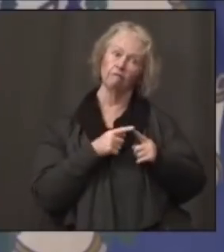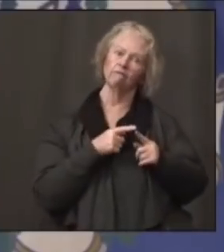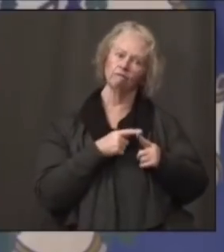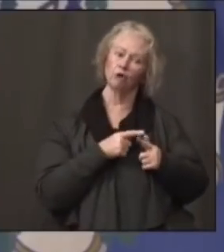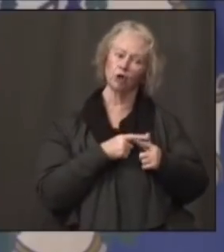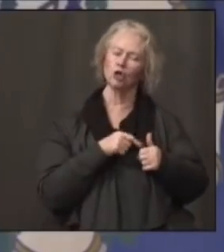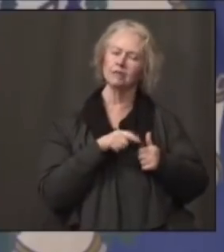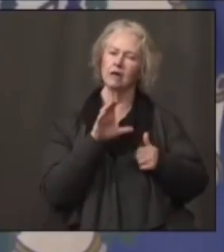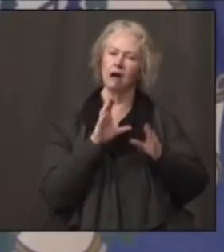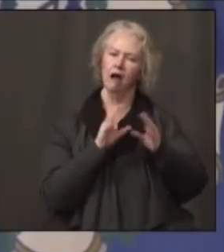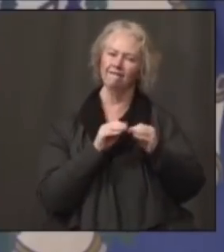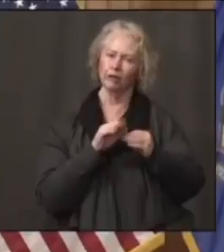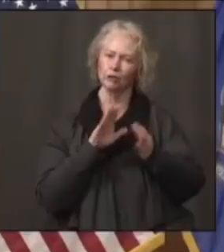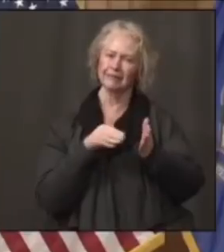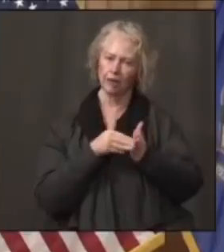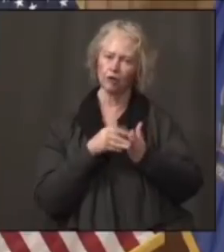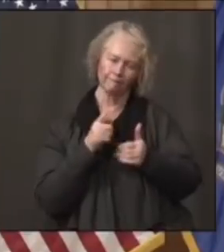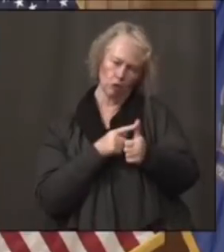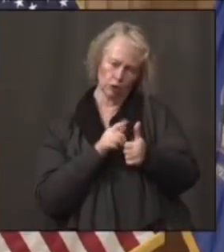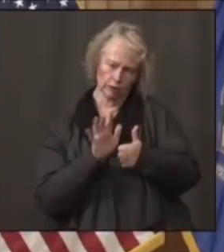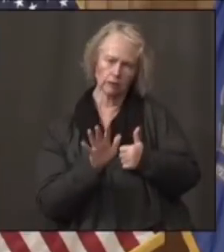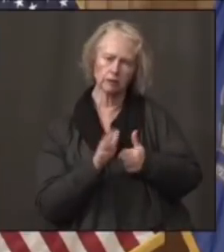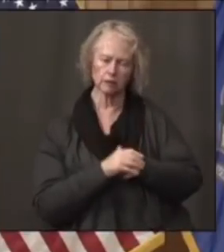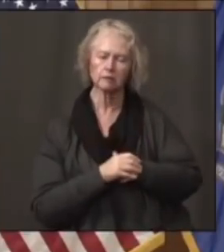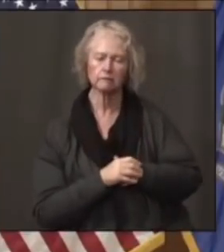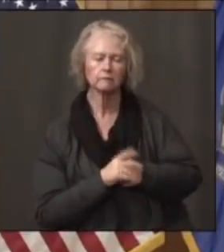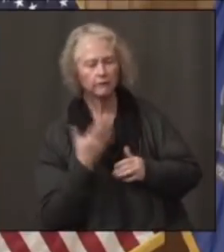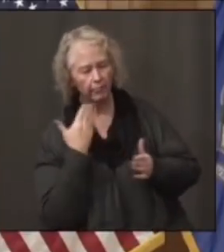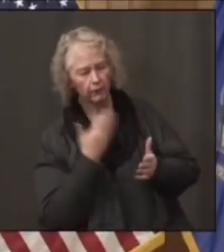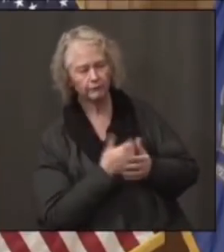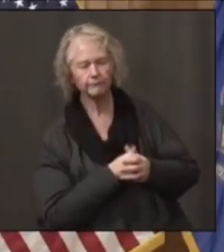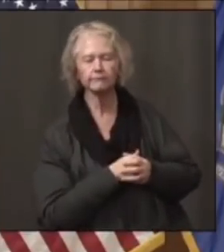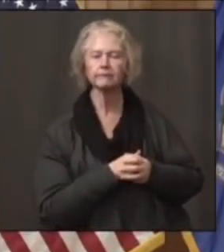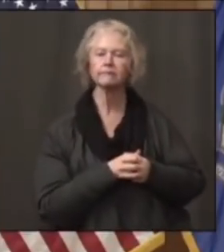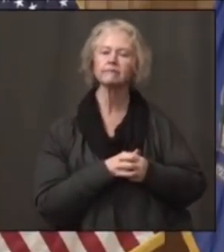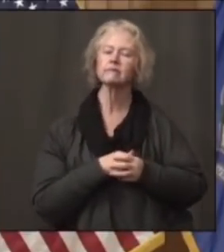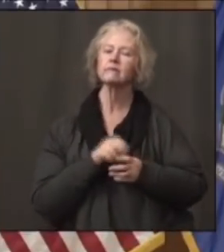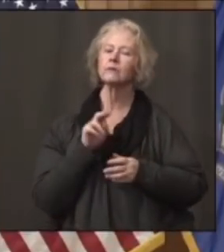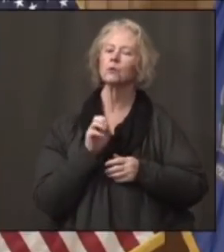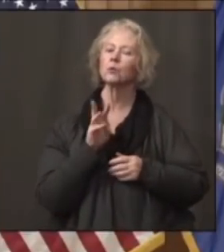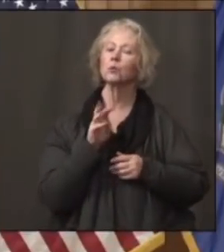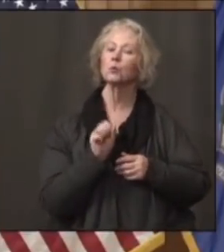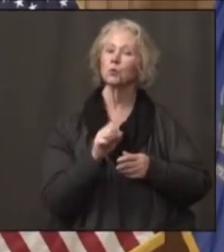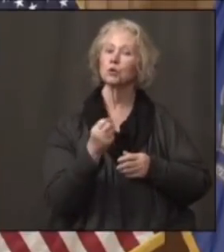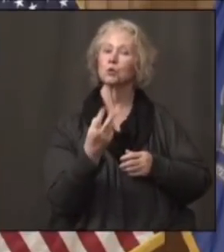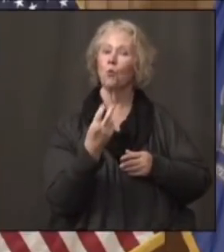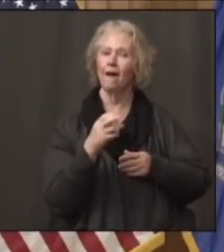priority. Okay, thank you very much. News 12 Connecticut.